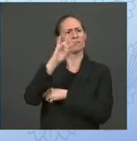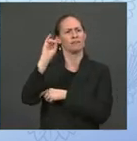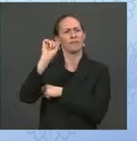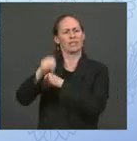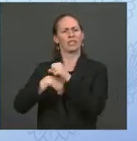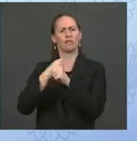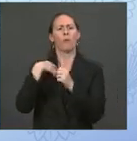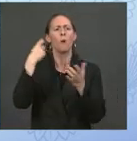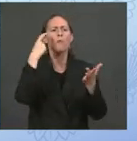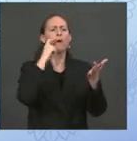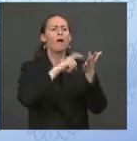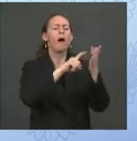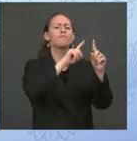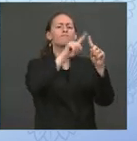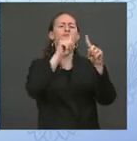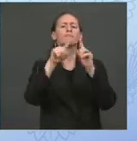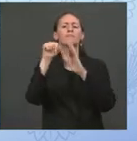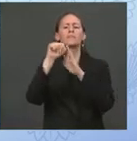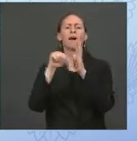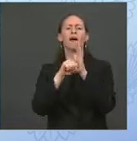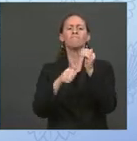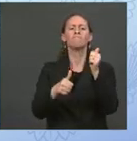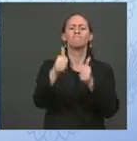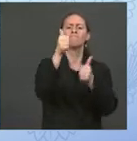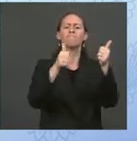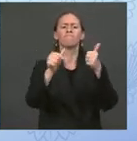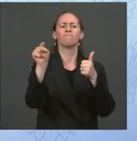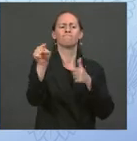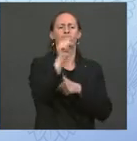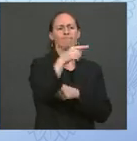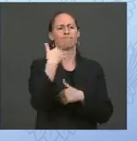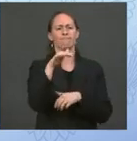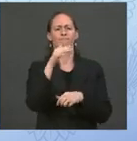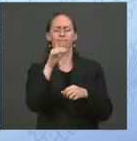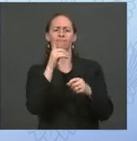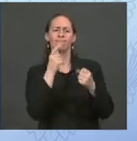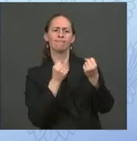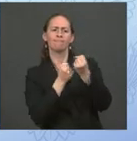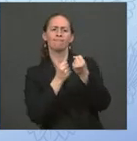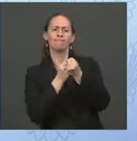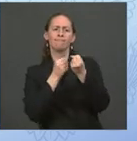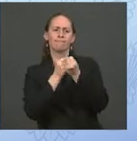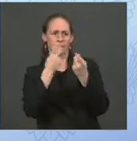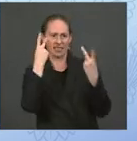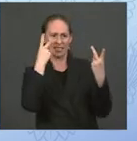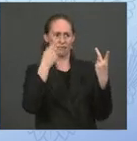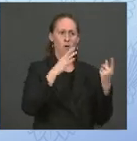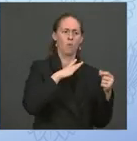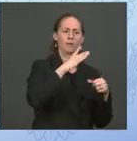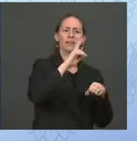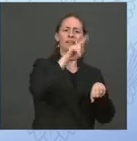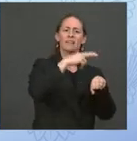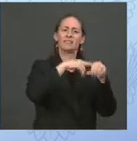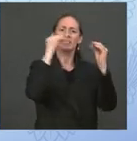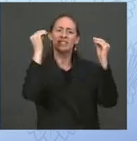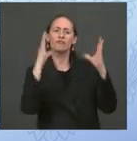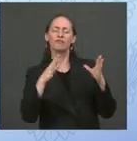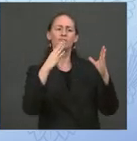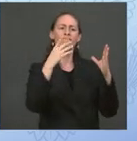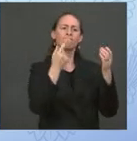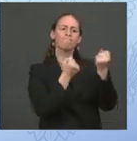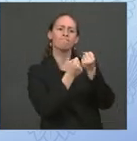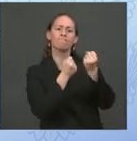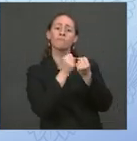on the importance of excellence in education through your National Teacher of the Year program. Thank you, Carissa and CCSSO. Thank